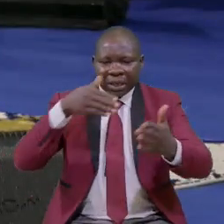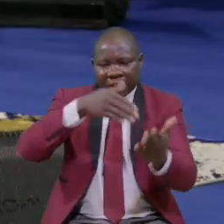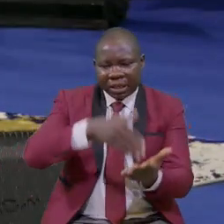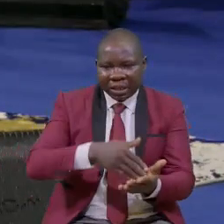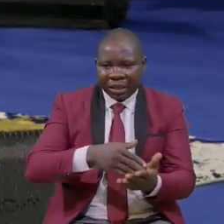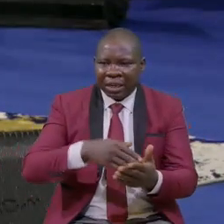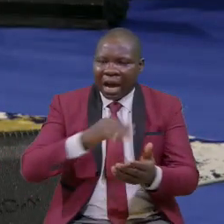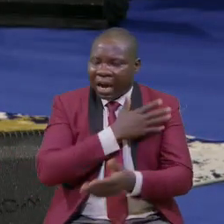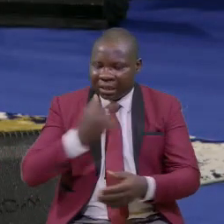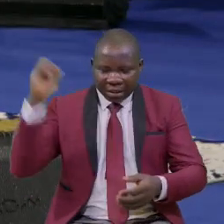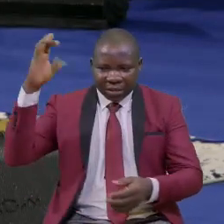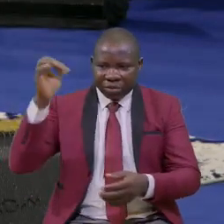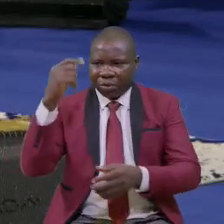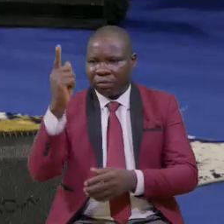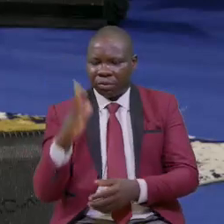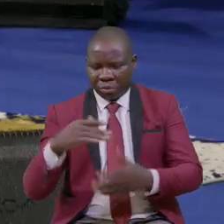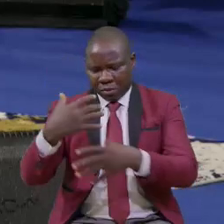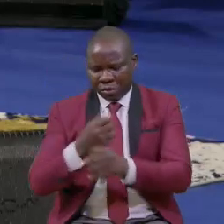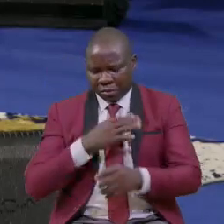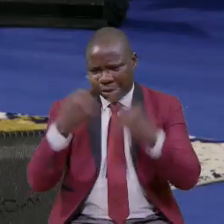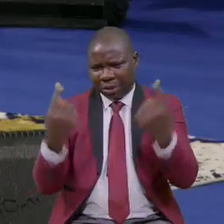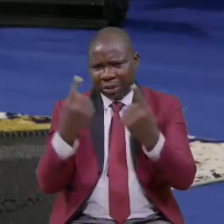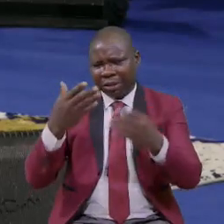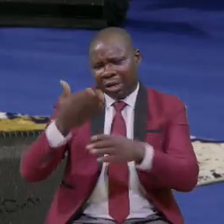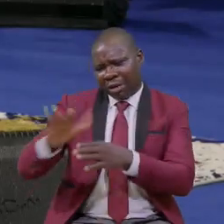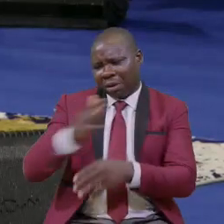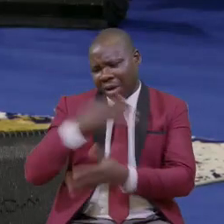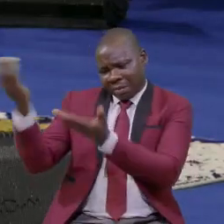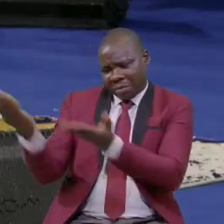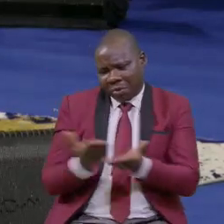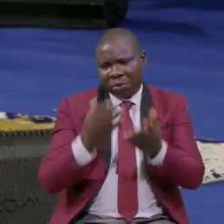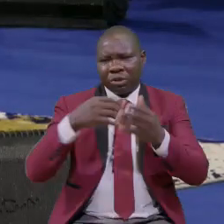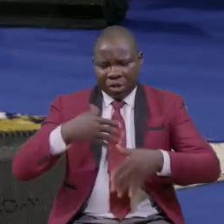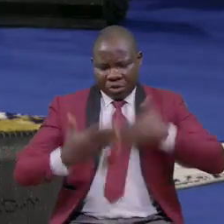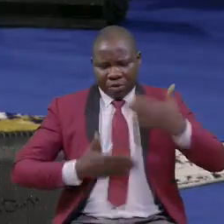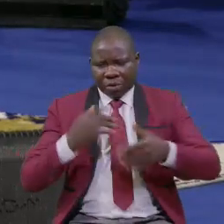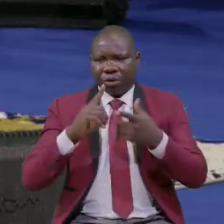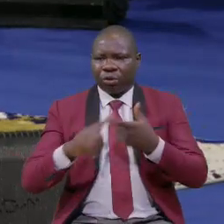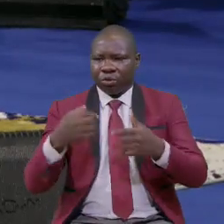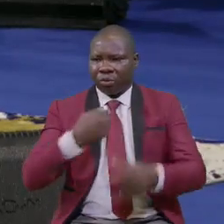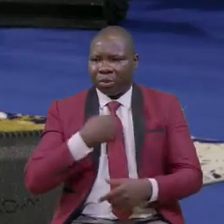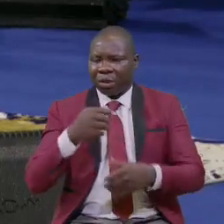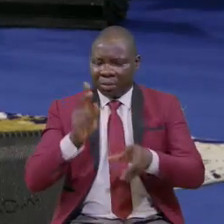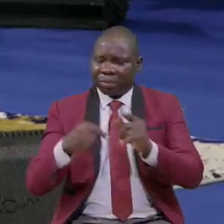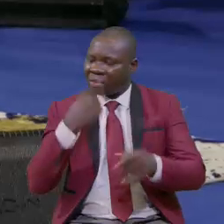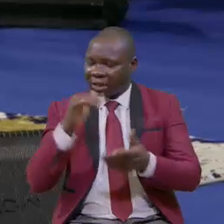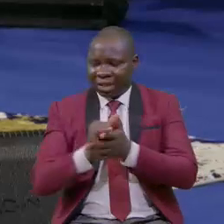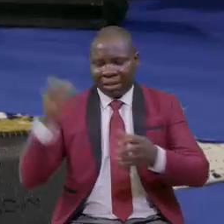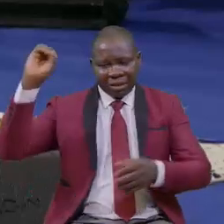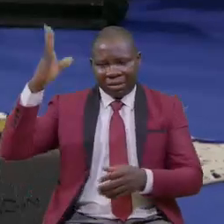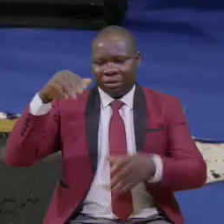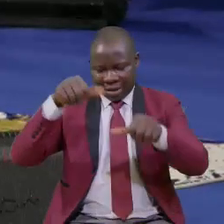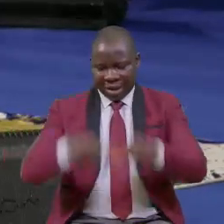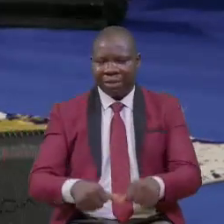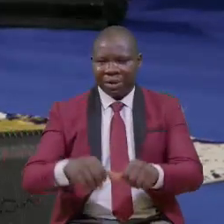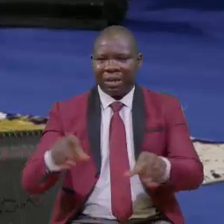the joy of salvation to me. Some people think that same grace remains and abides just like that. But now, since